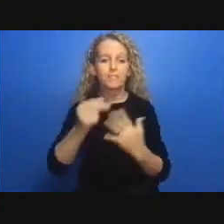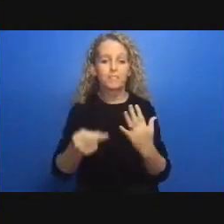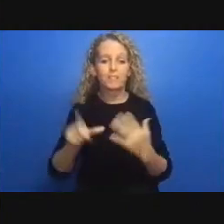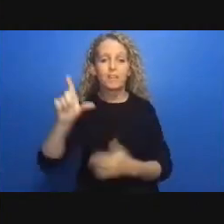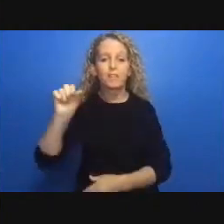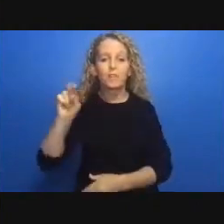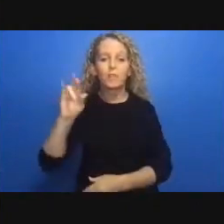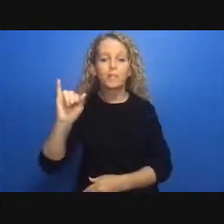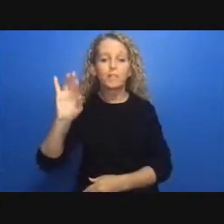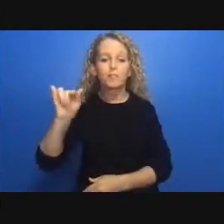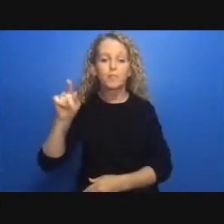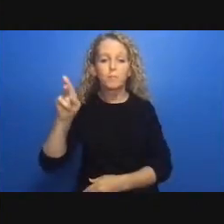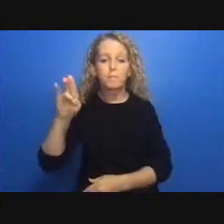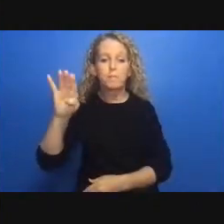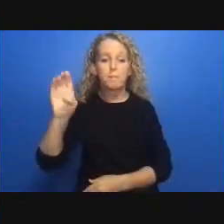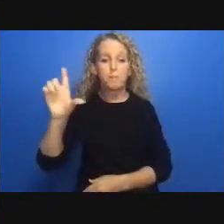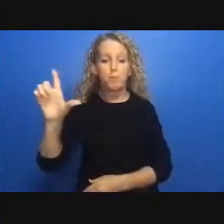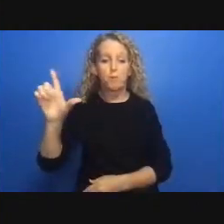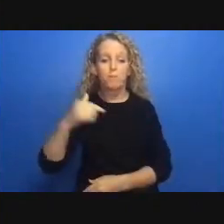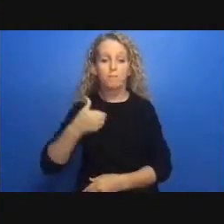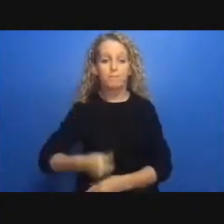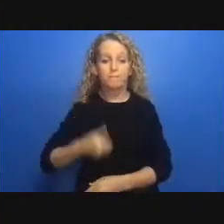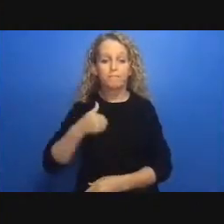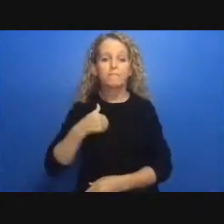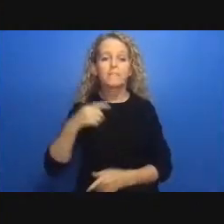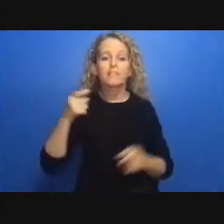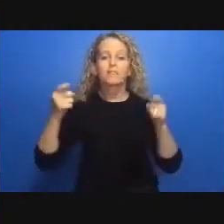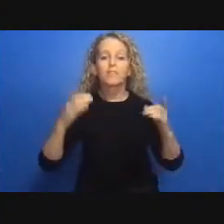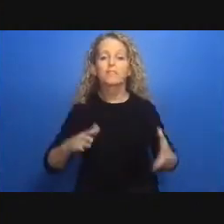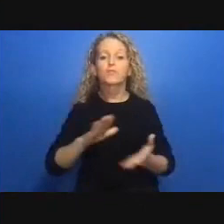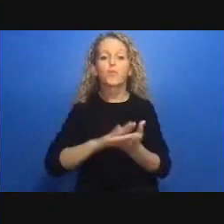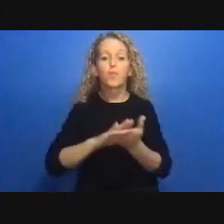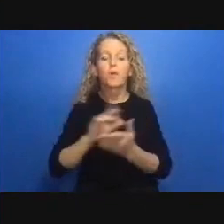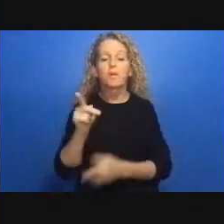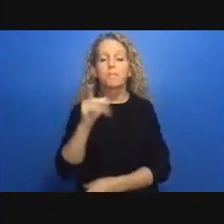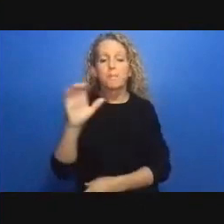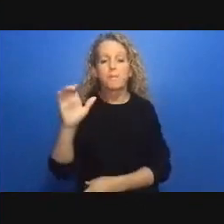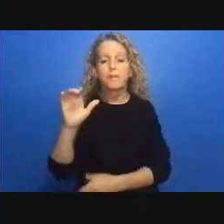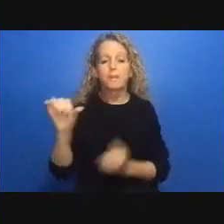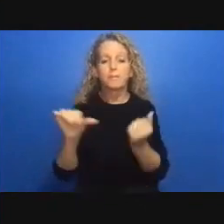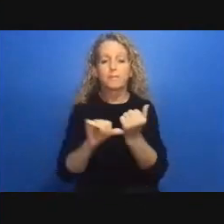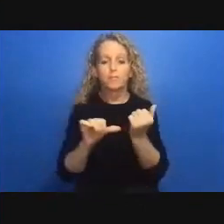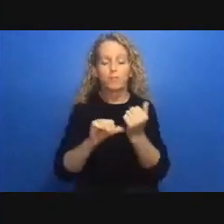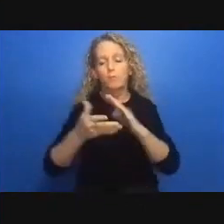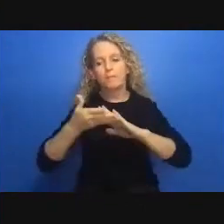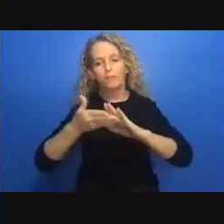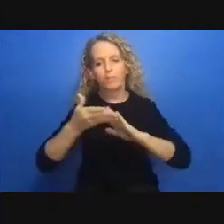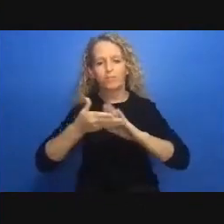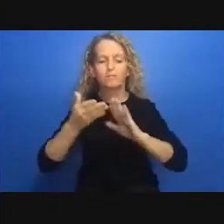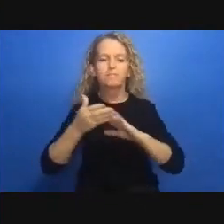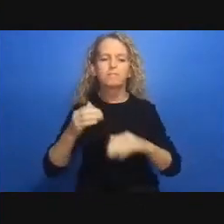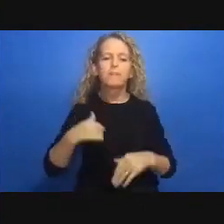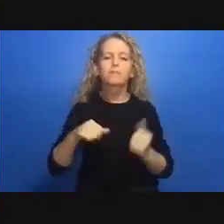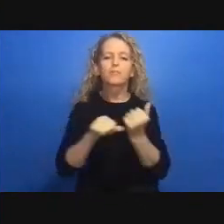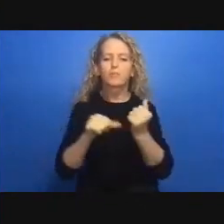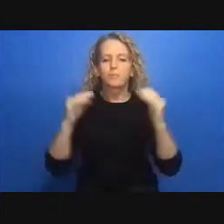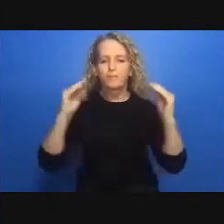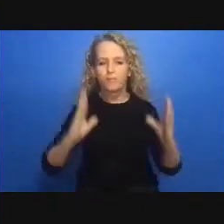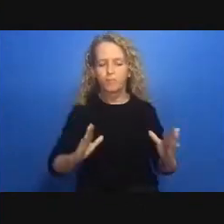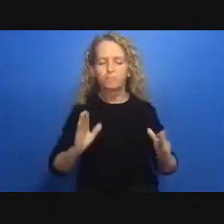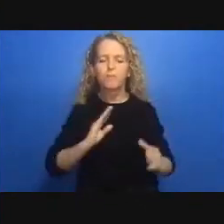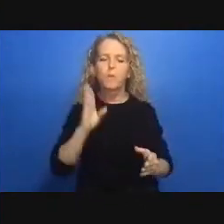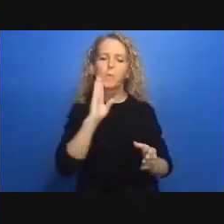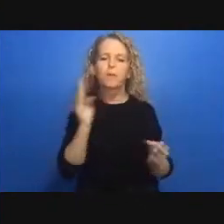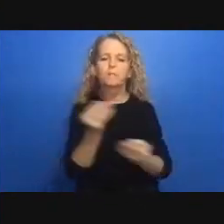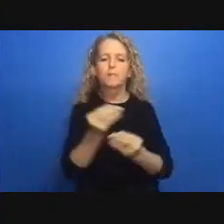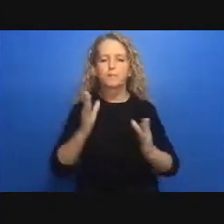director of the School of Public Administration at Dalhousie University, and I'm an associate professor here, and I'm going to be your moderator for this evening. So